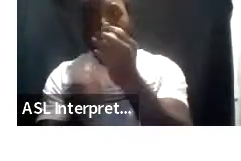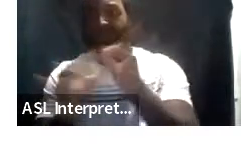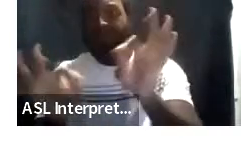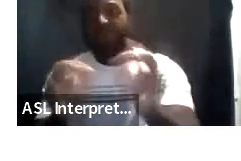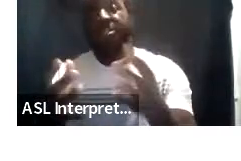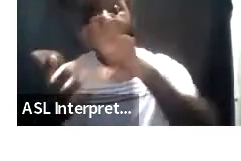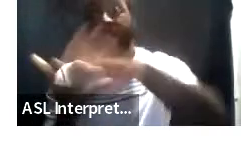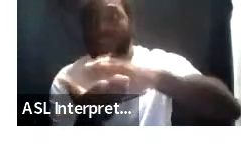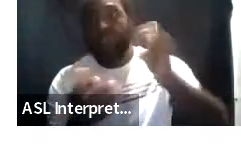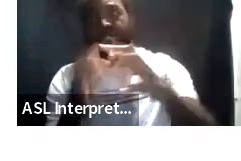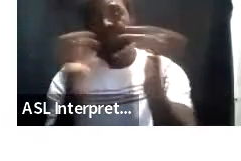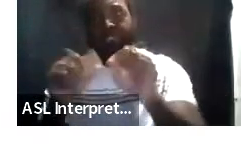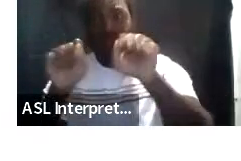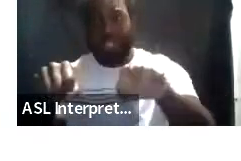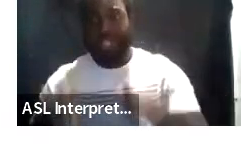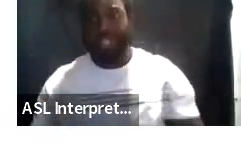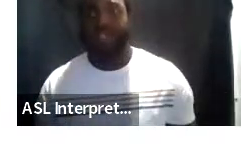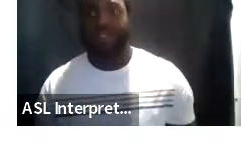much as you can.